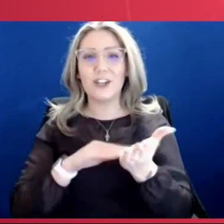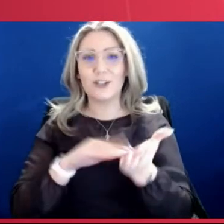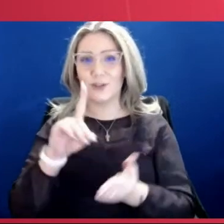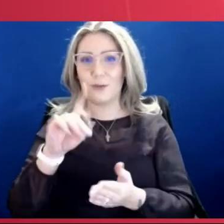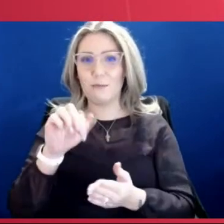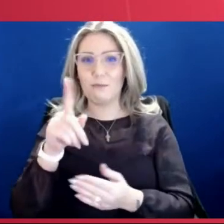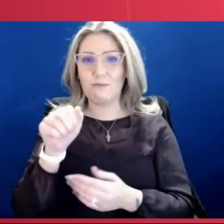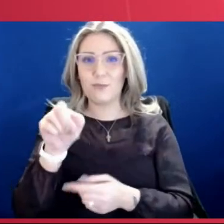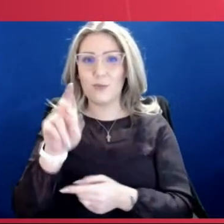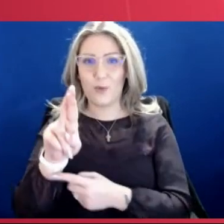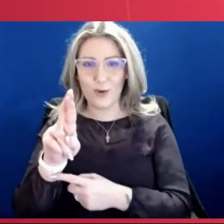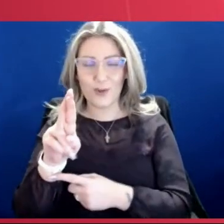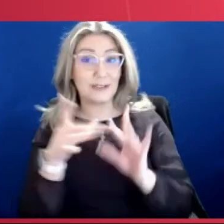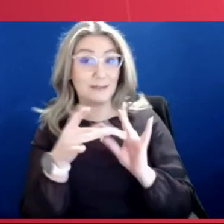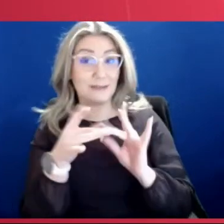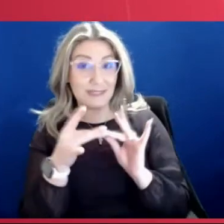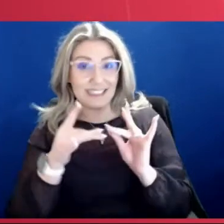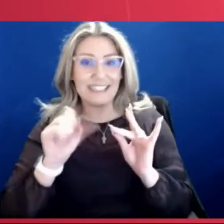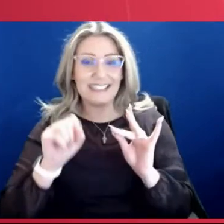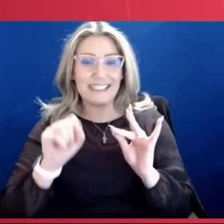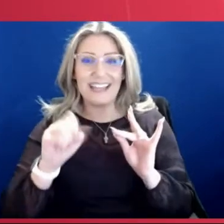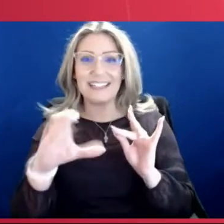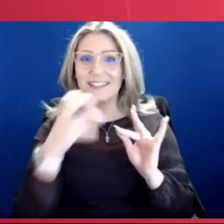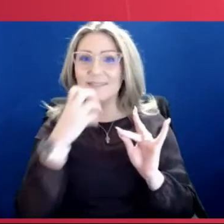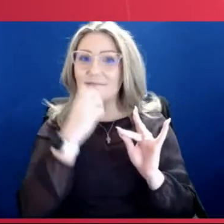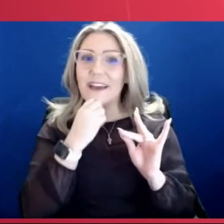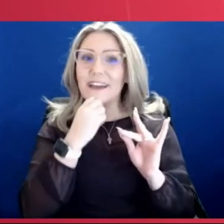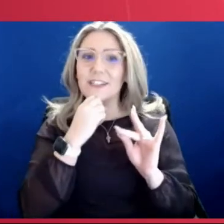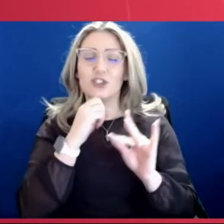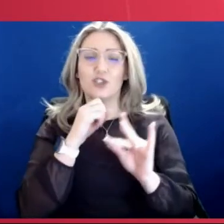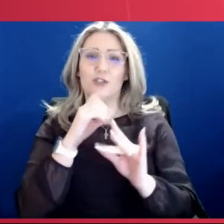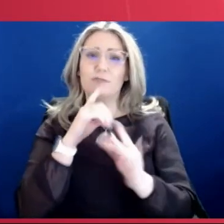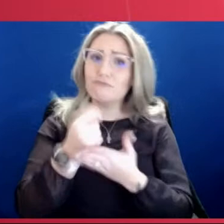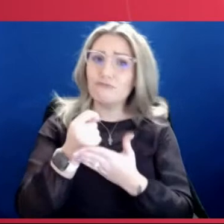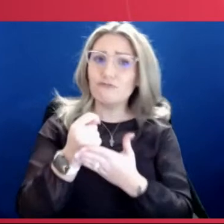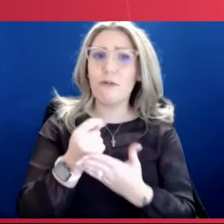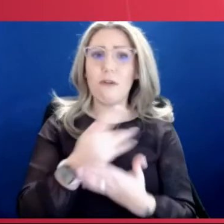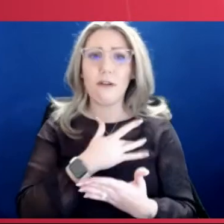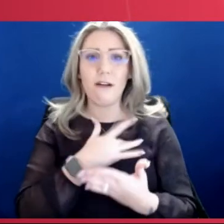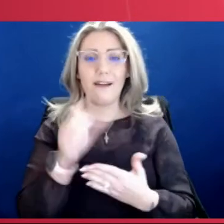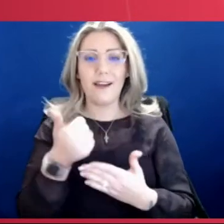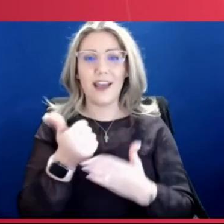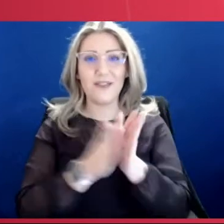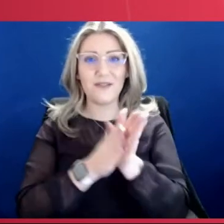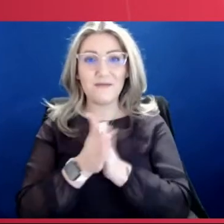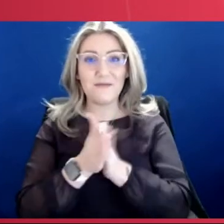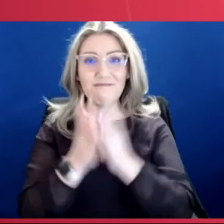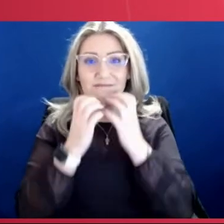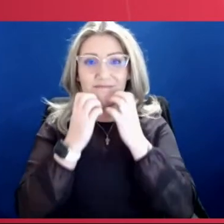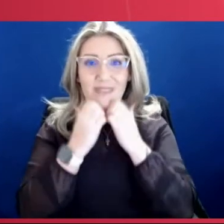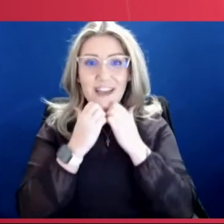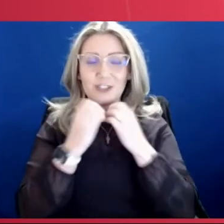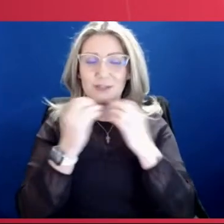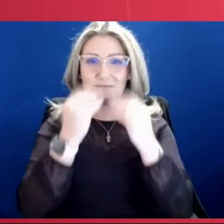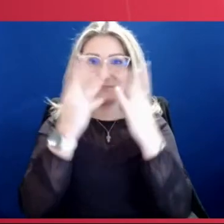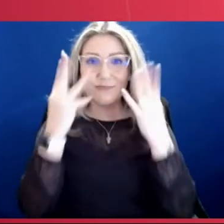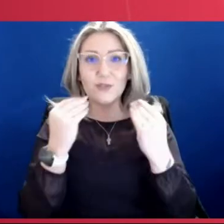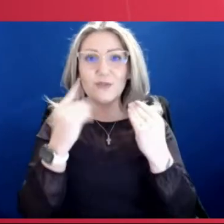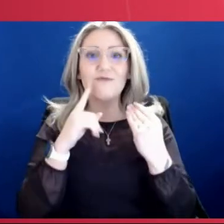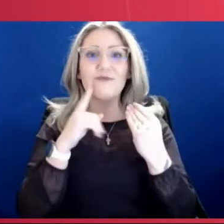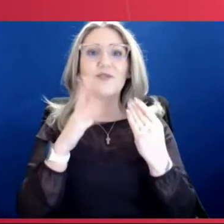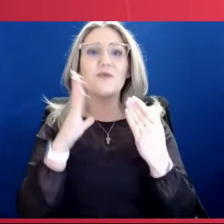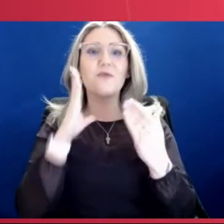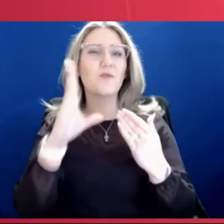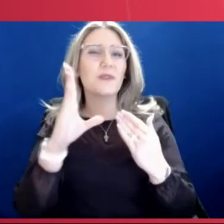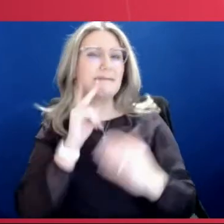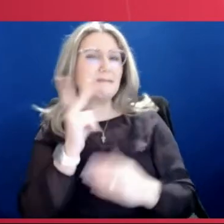Dr. Porter, yes, his passion is treating the heart, but he has another passion, and it is beautiful. We're going to take you behind the lens